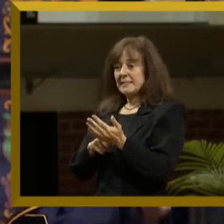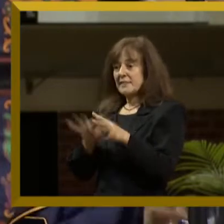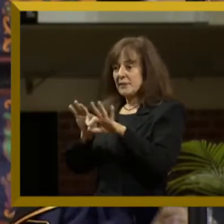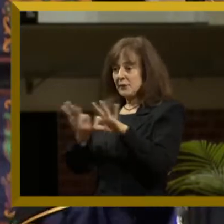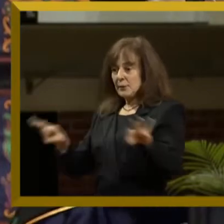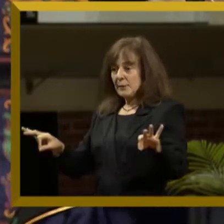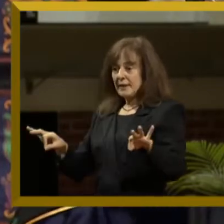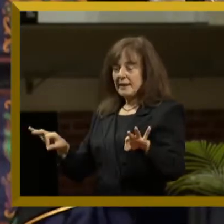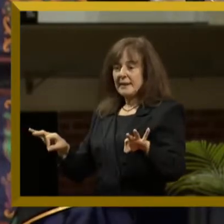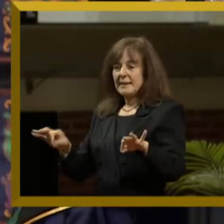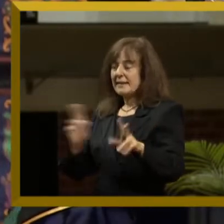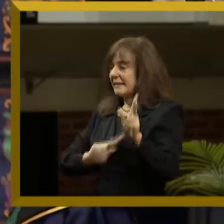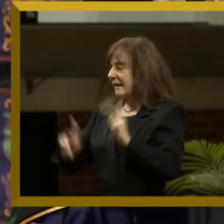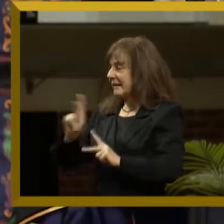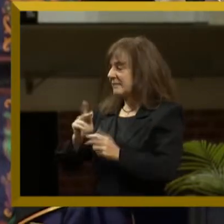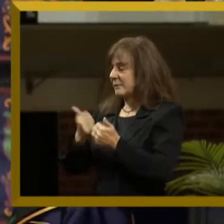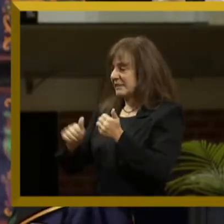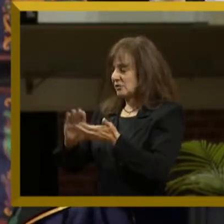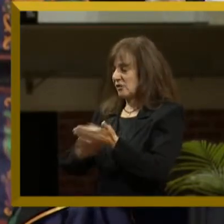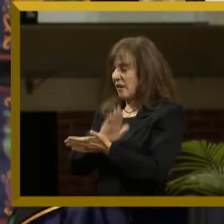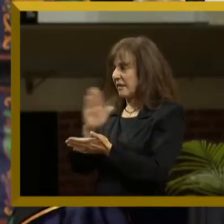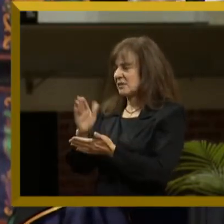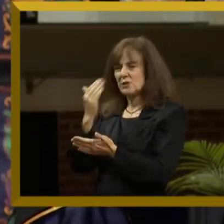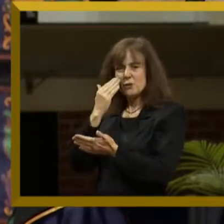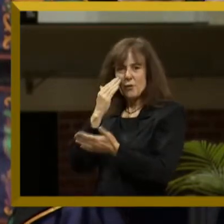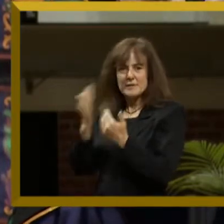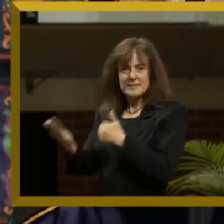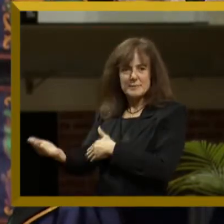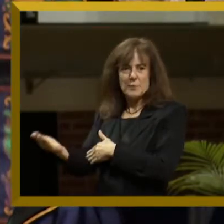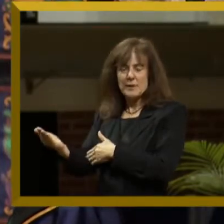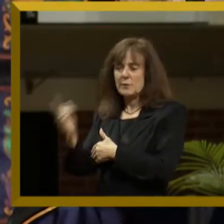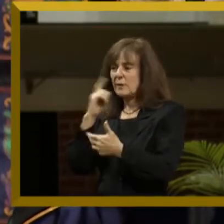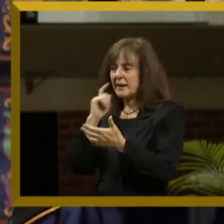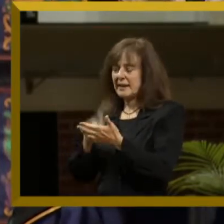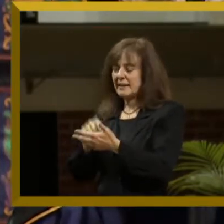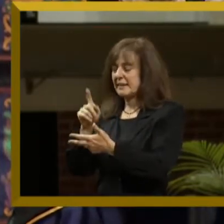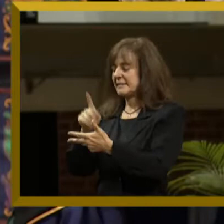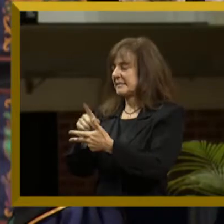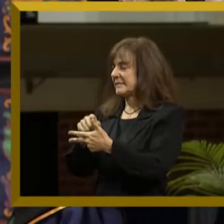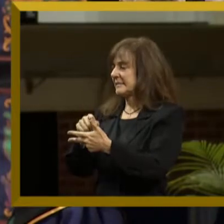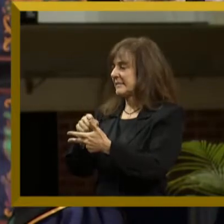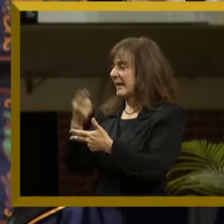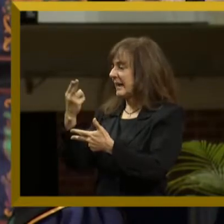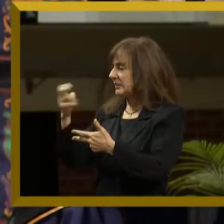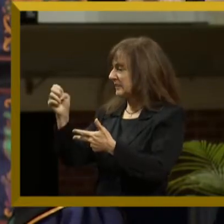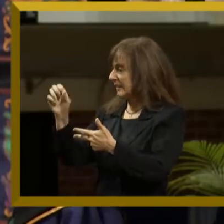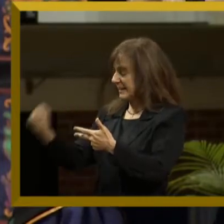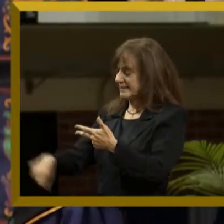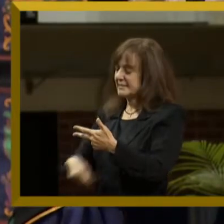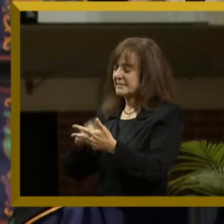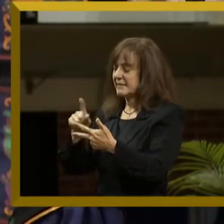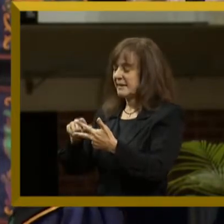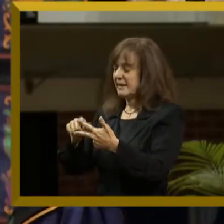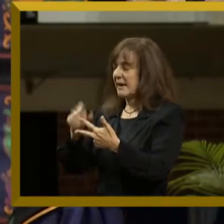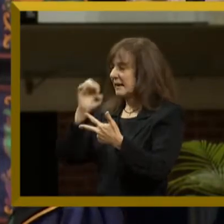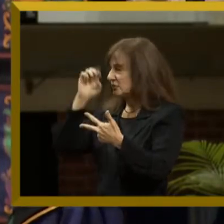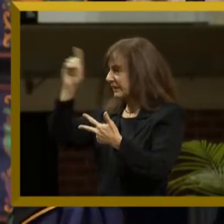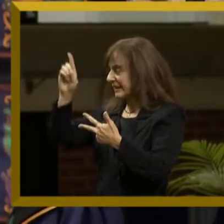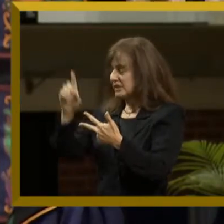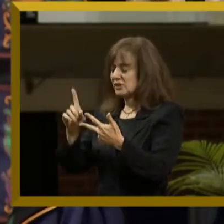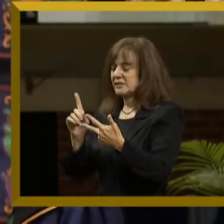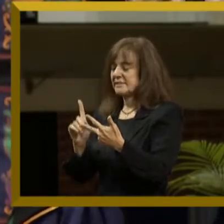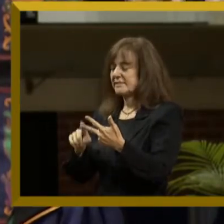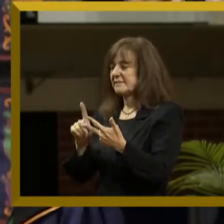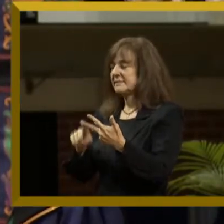degree candidates by college. As you know, this morning we're recognizing the candidates from the College of Human Sciences, the College of Education, Health,